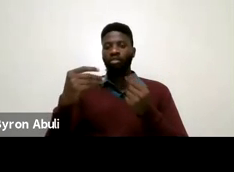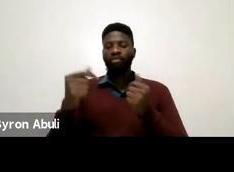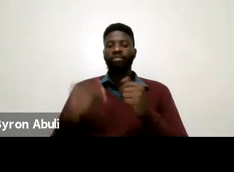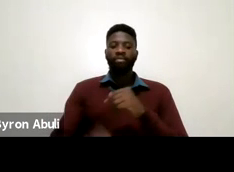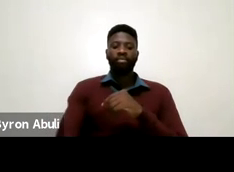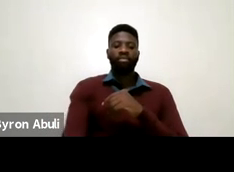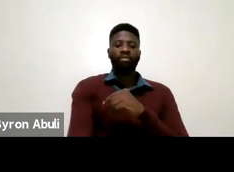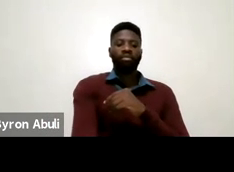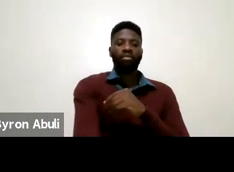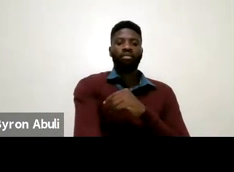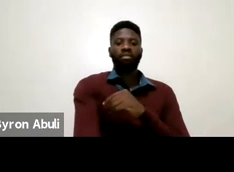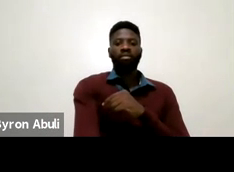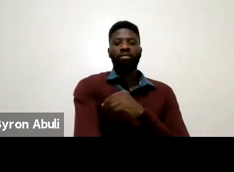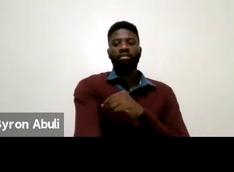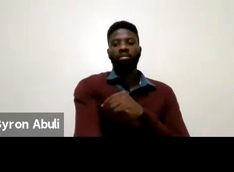how to stay on track.